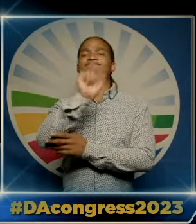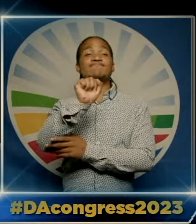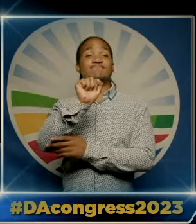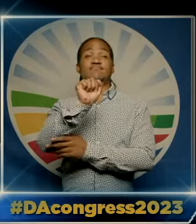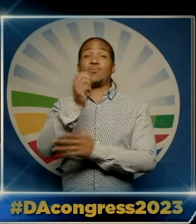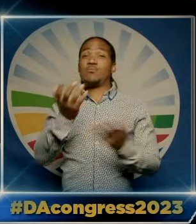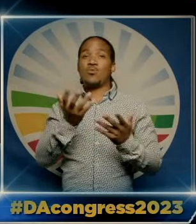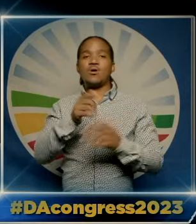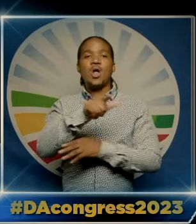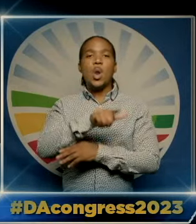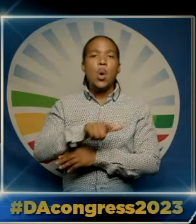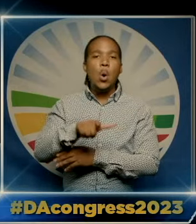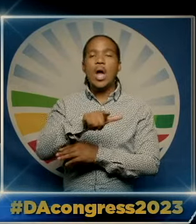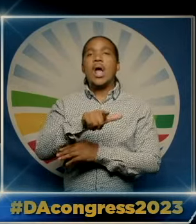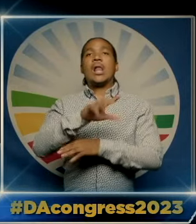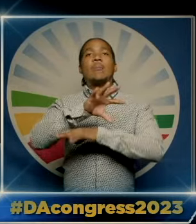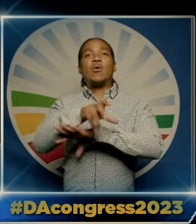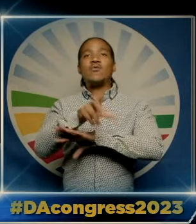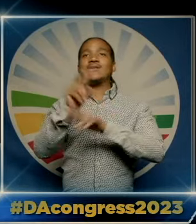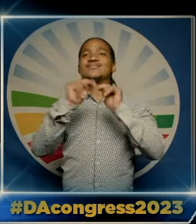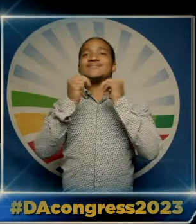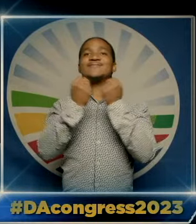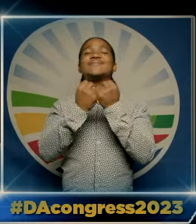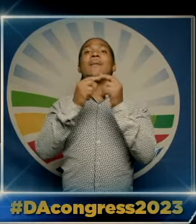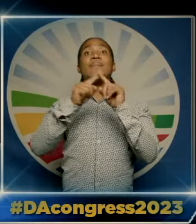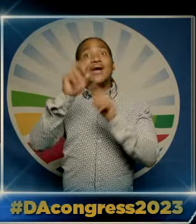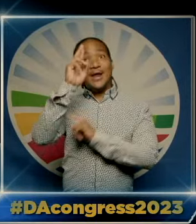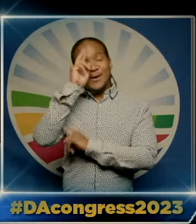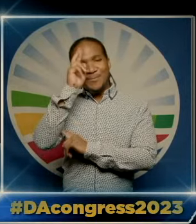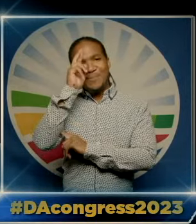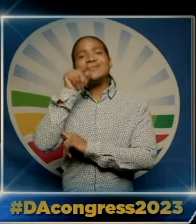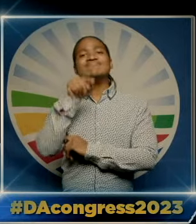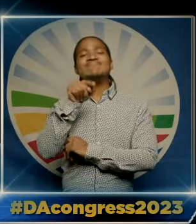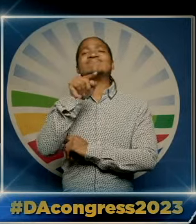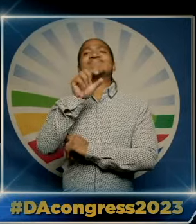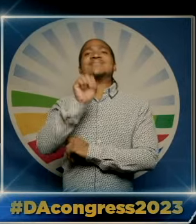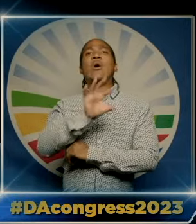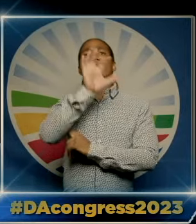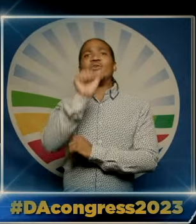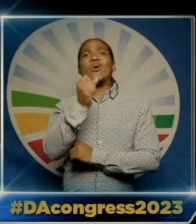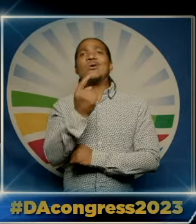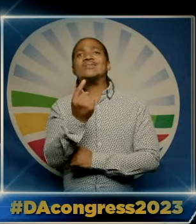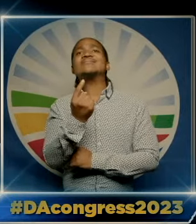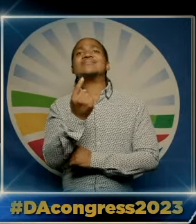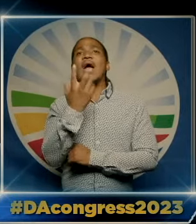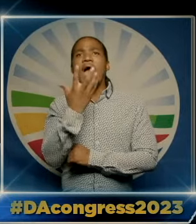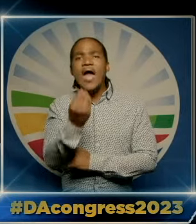provincial, 1/3 of the Republic of South Africa experiences some form of